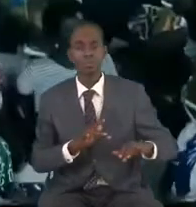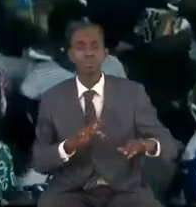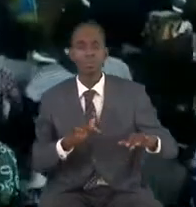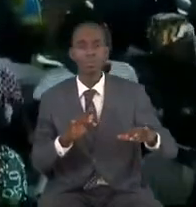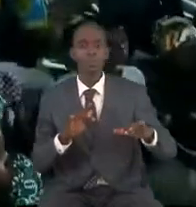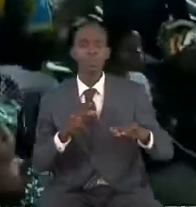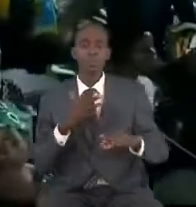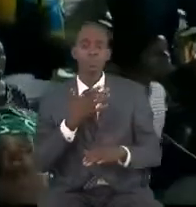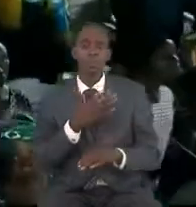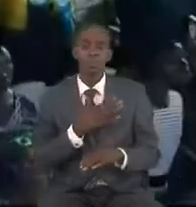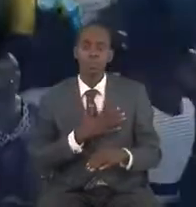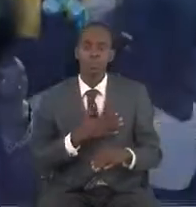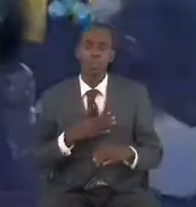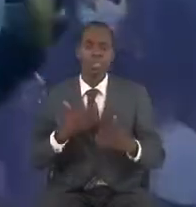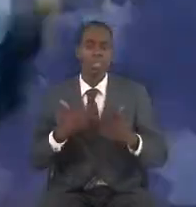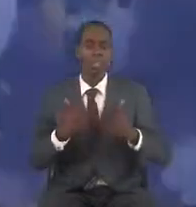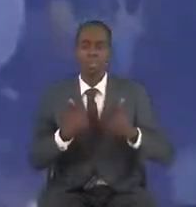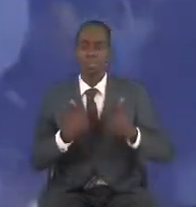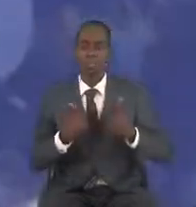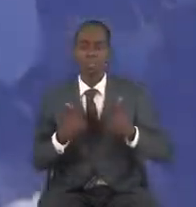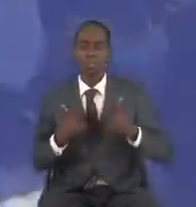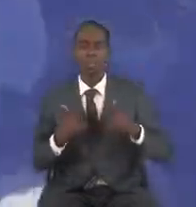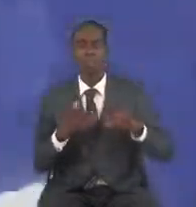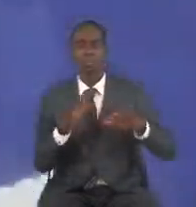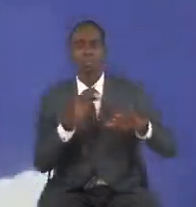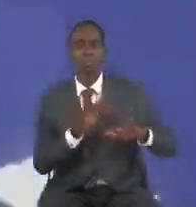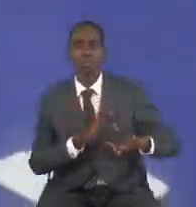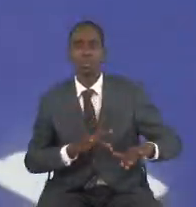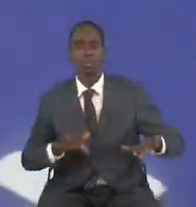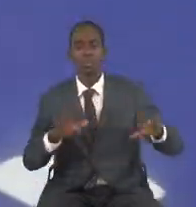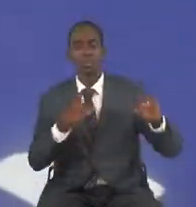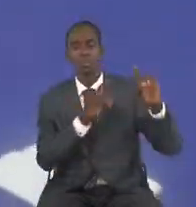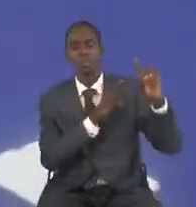please have mercy, Lord.